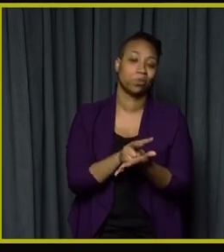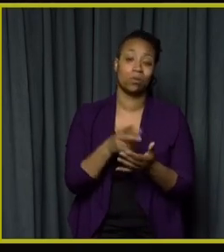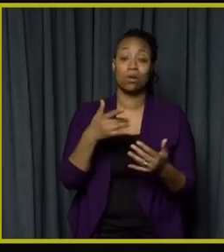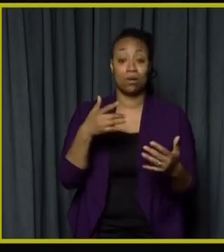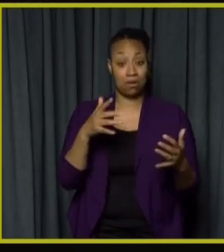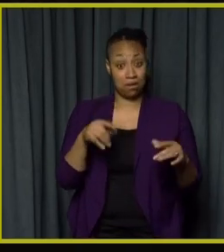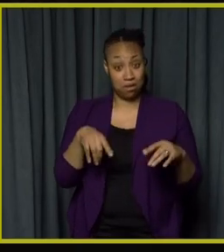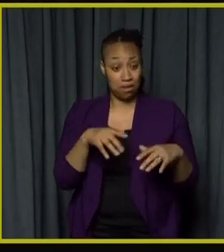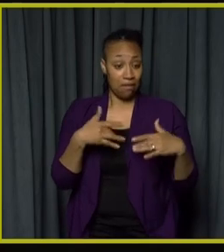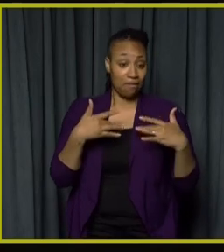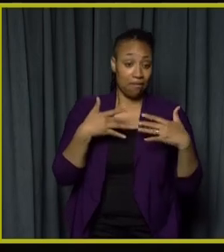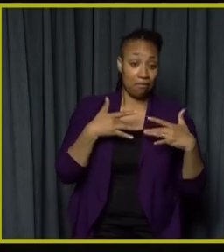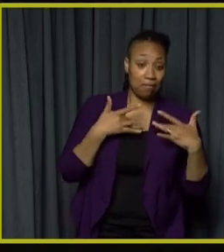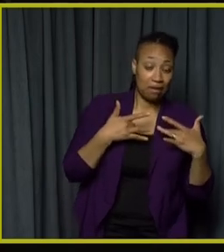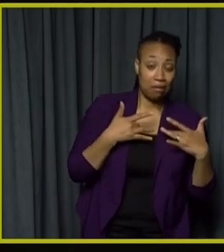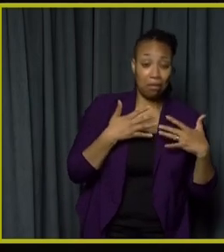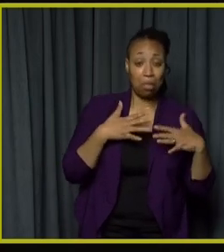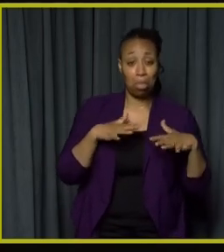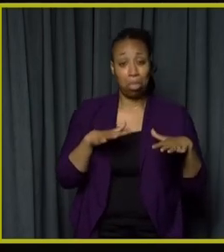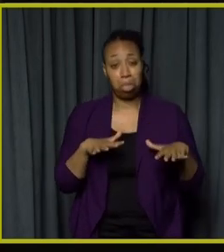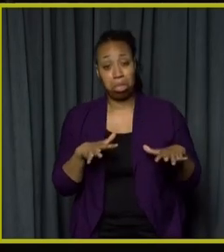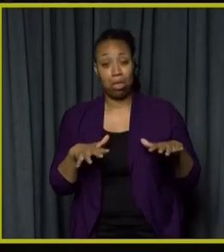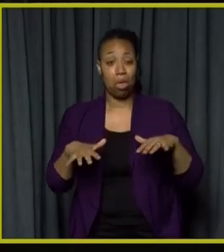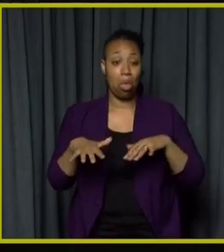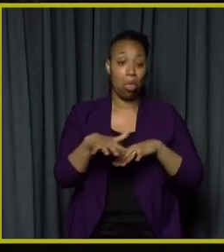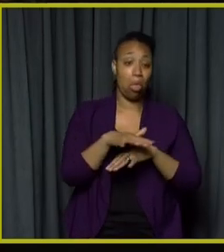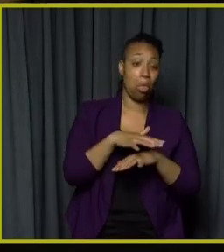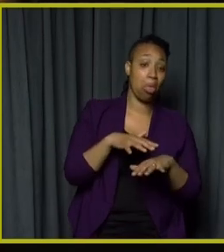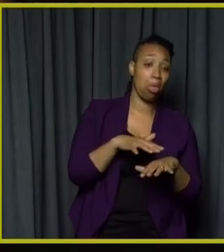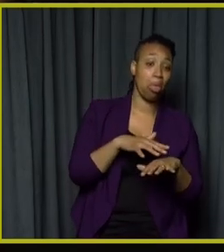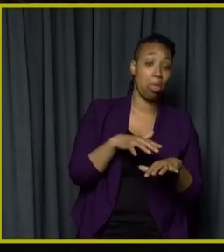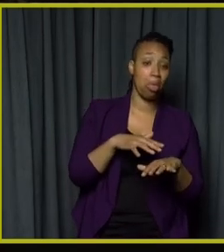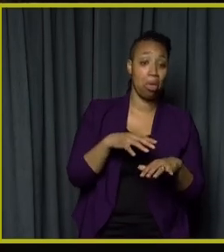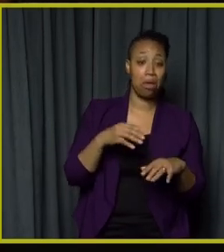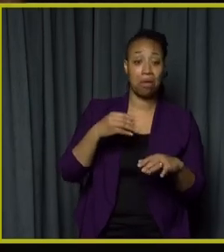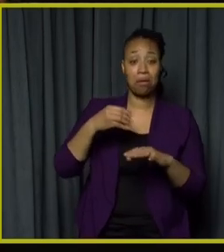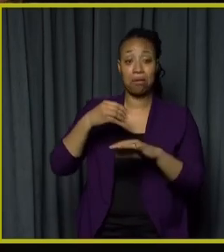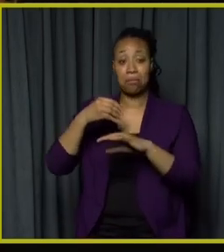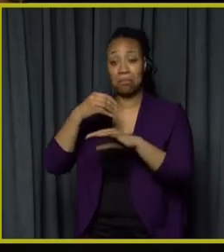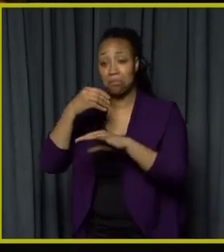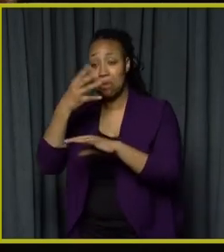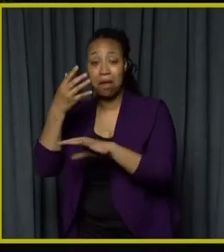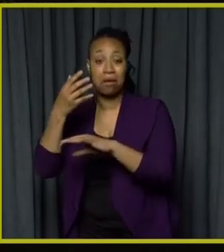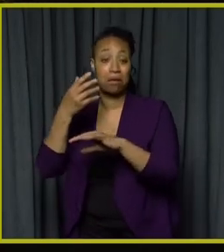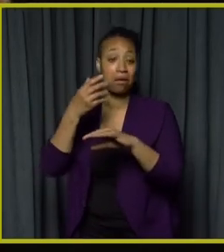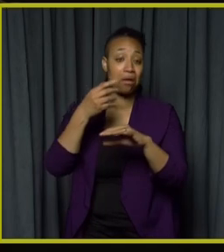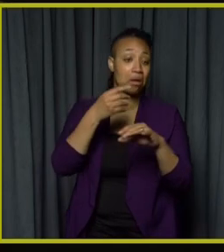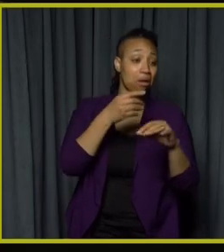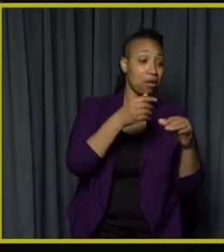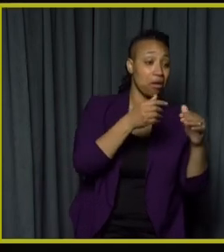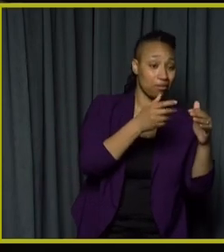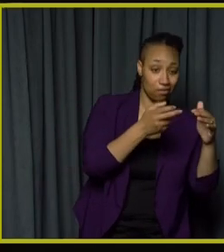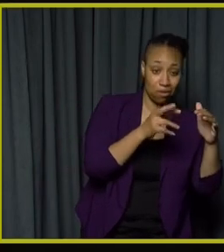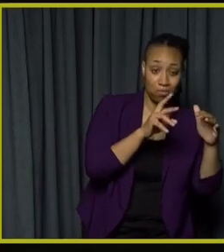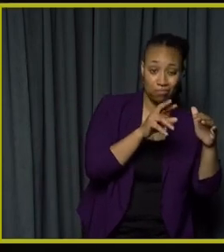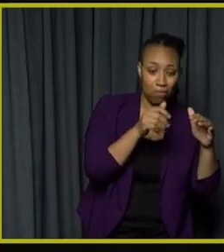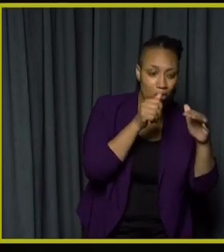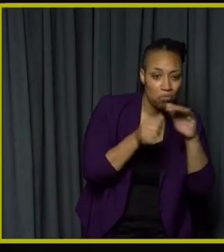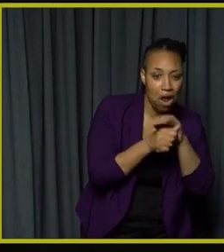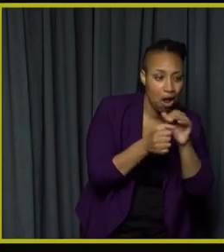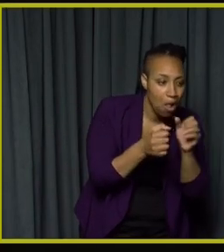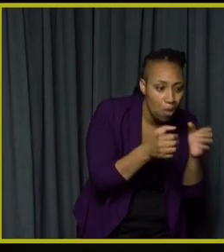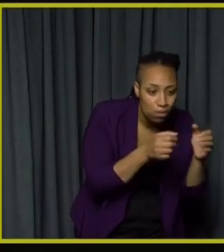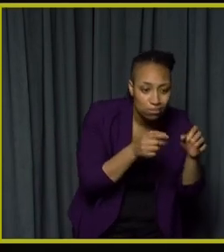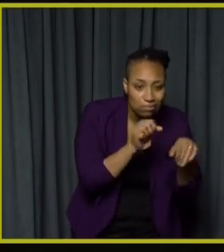some Quakers, Liz, and white evangelicals decided it was time to get together, they formed this fusion movement that brought